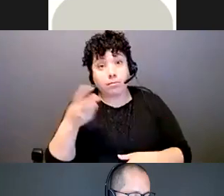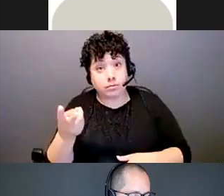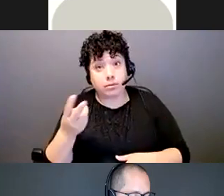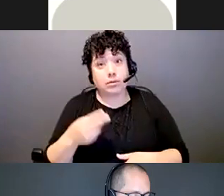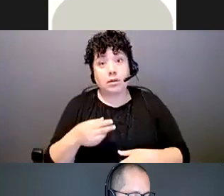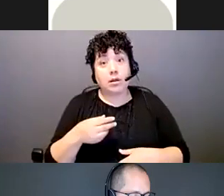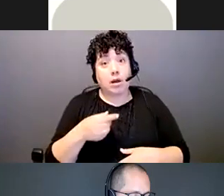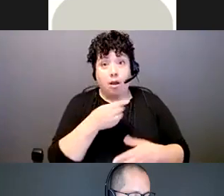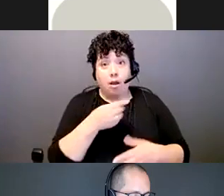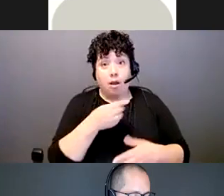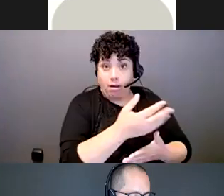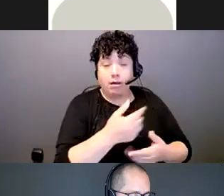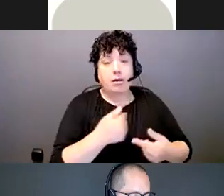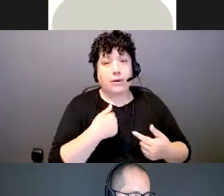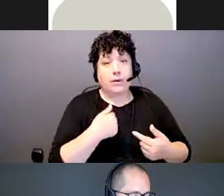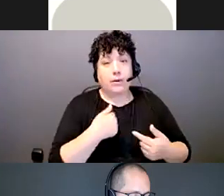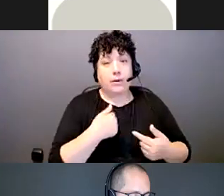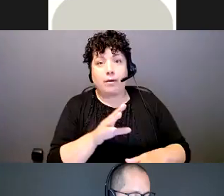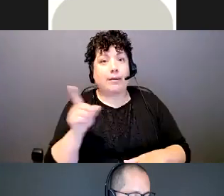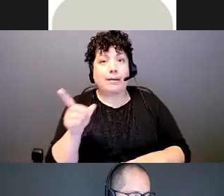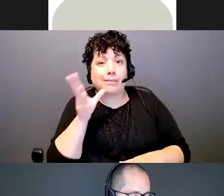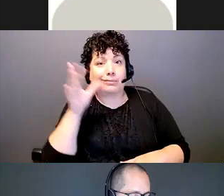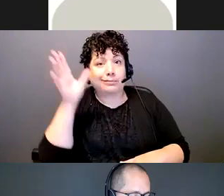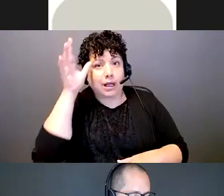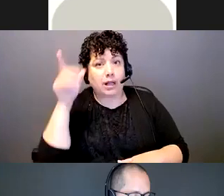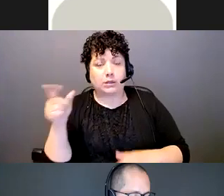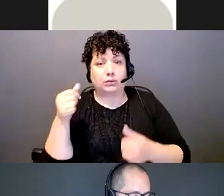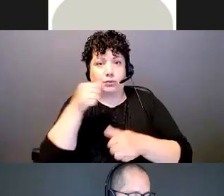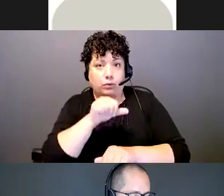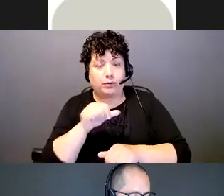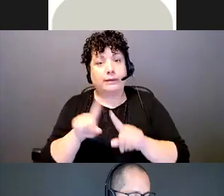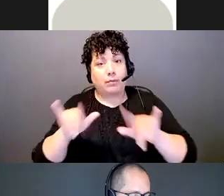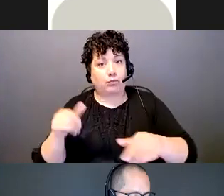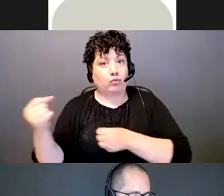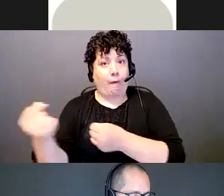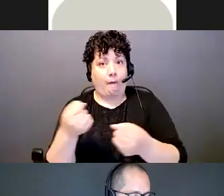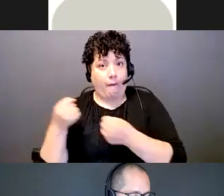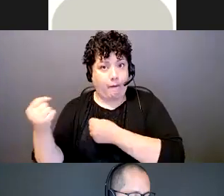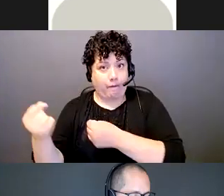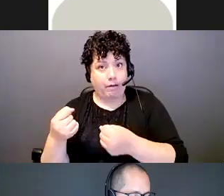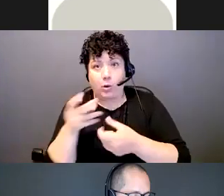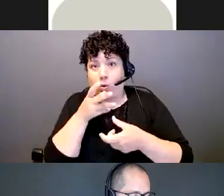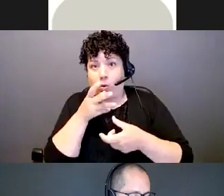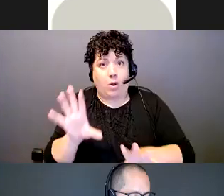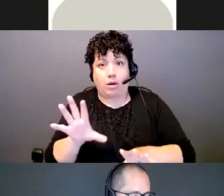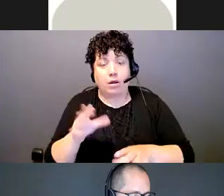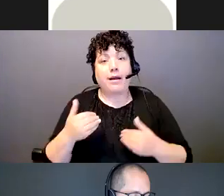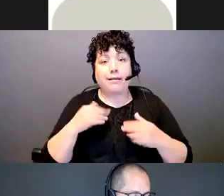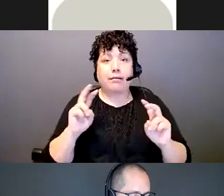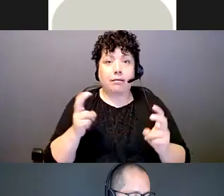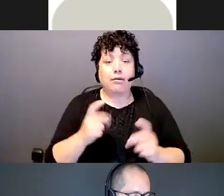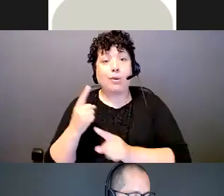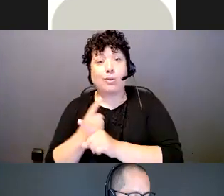buy it because you don't want mom or dad to drive while they're intoxicated? So there's the difference, appropriate versus inappropriate